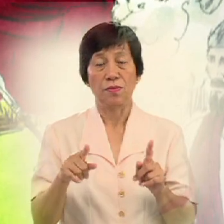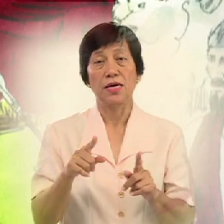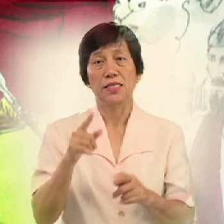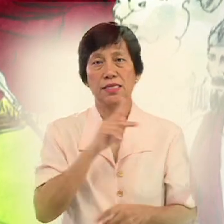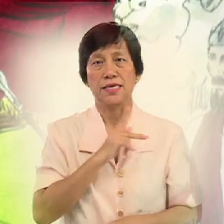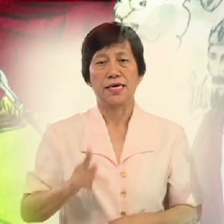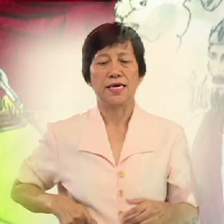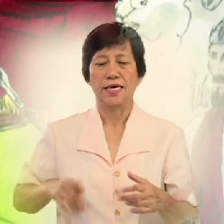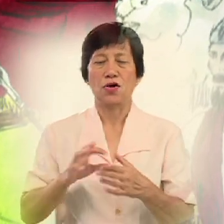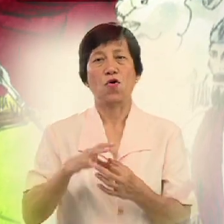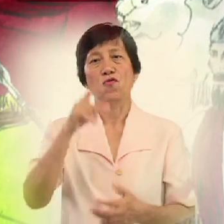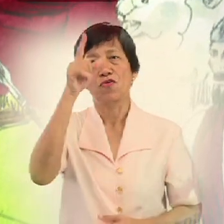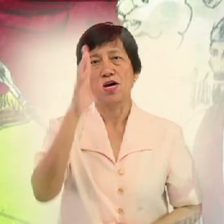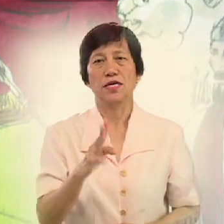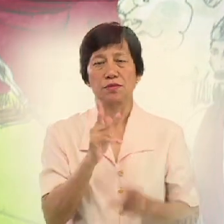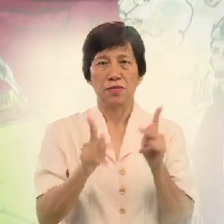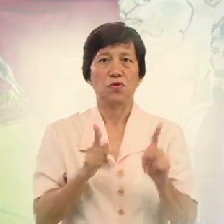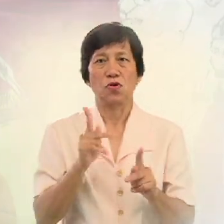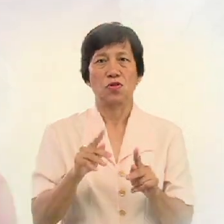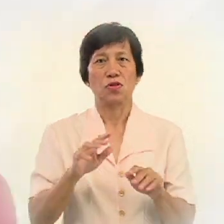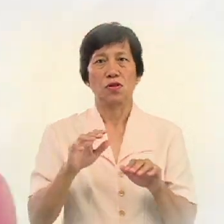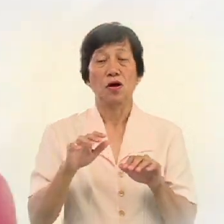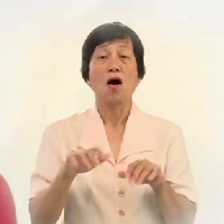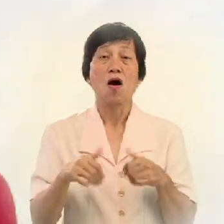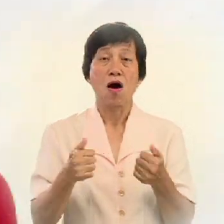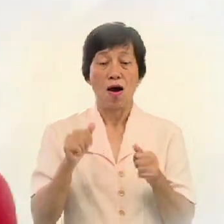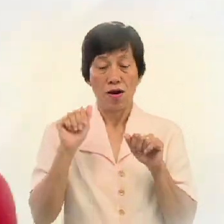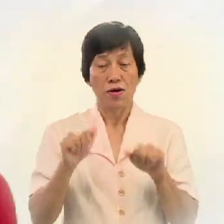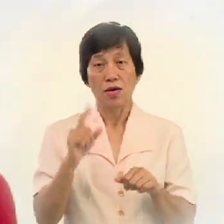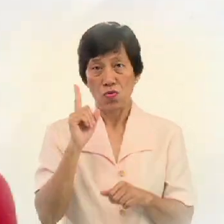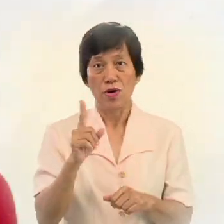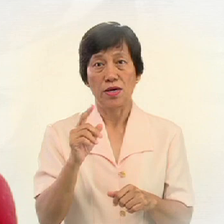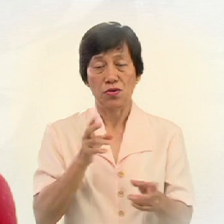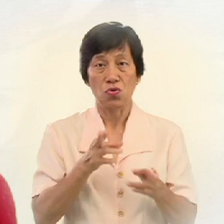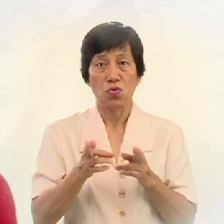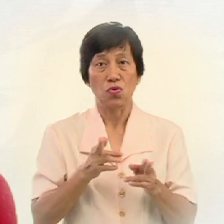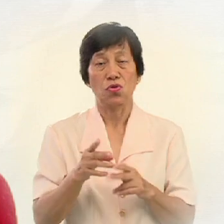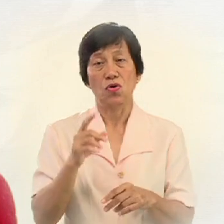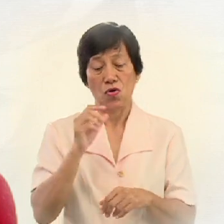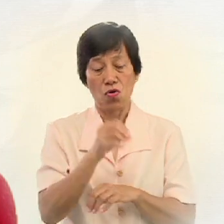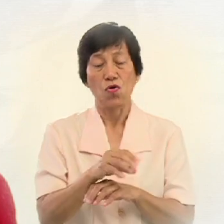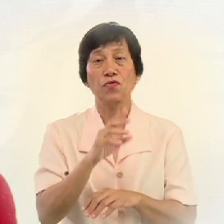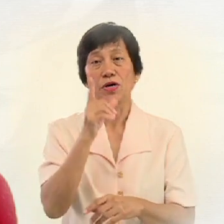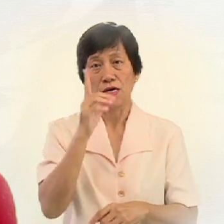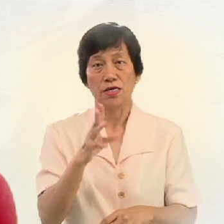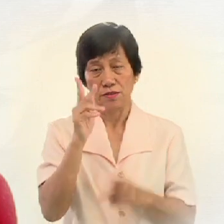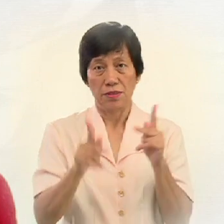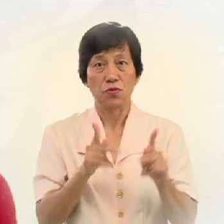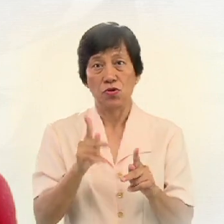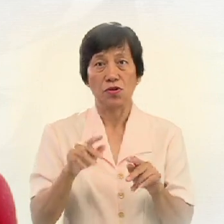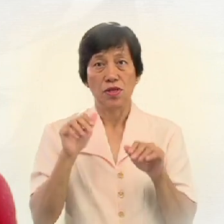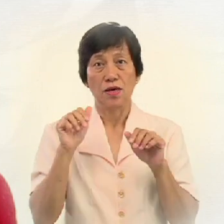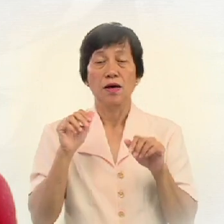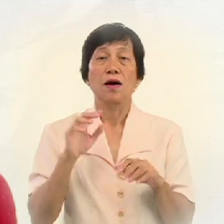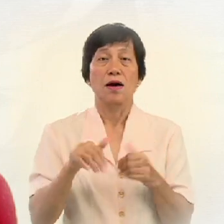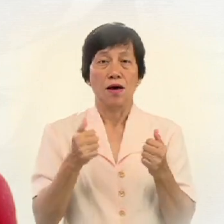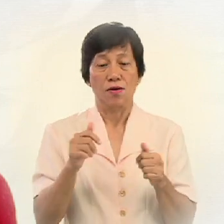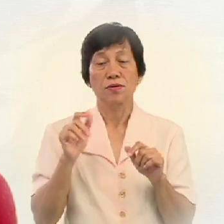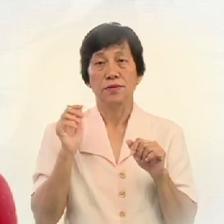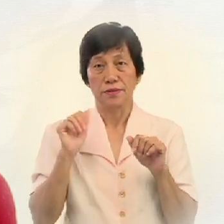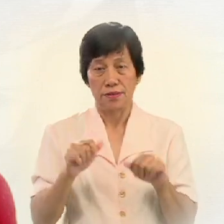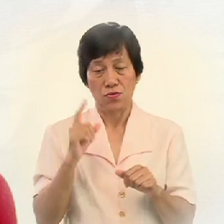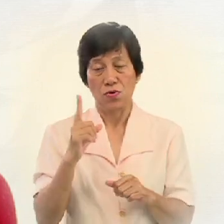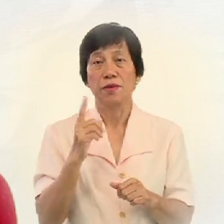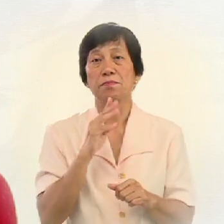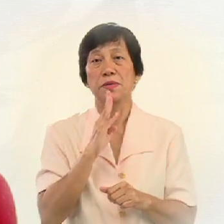of God's people. So how could one rule over God's people? How could